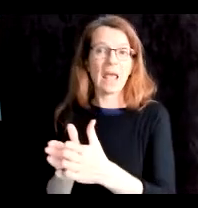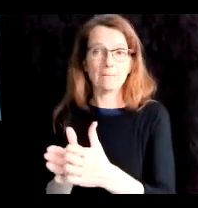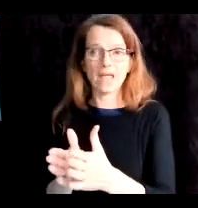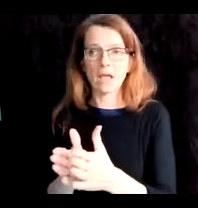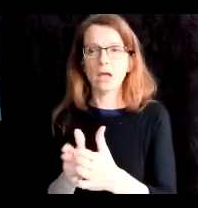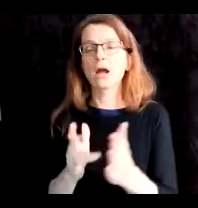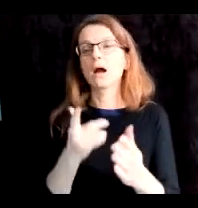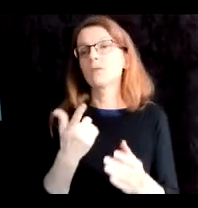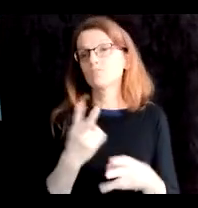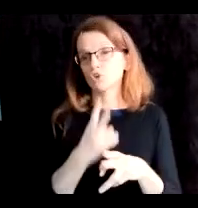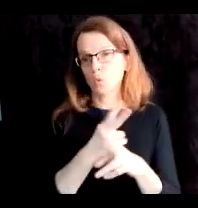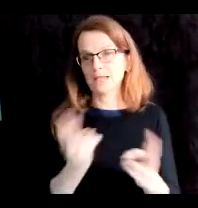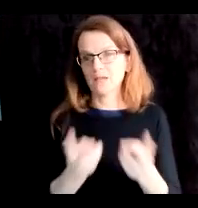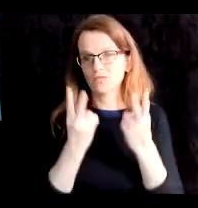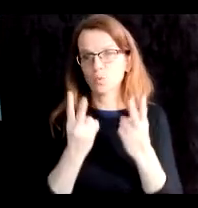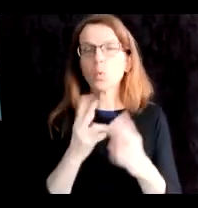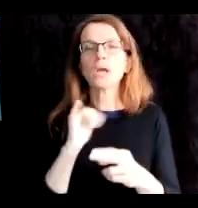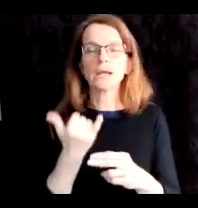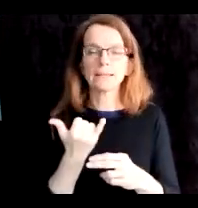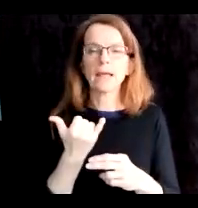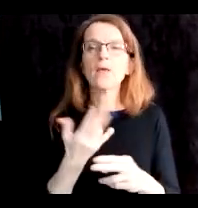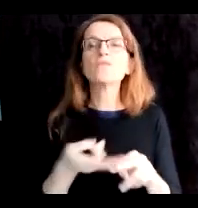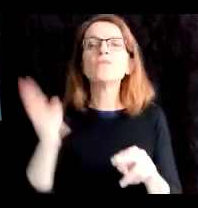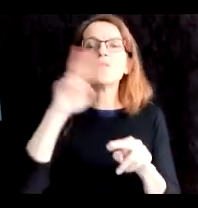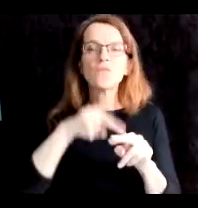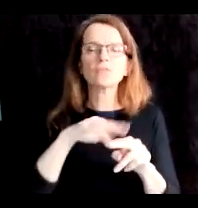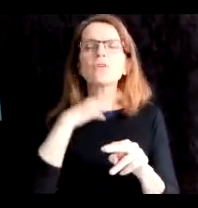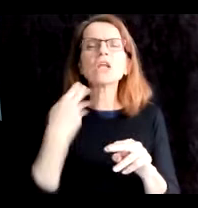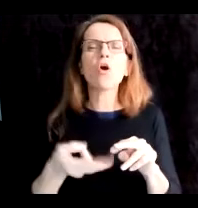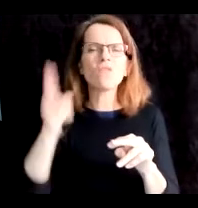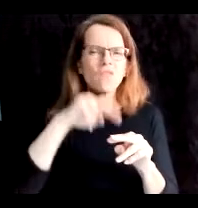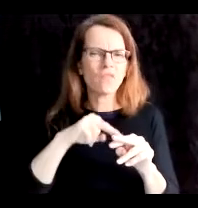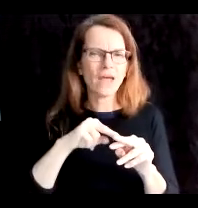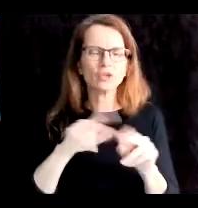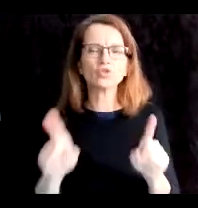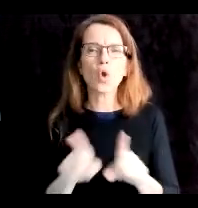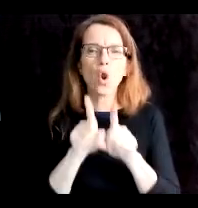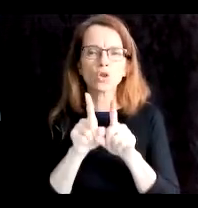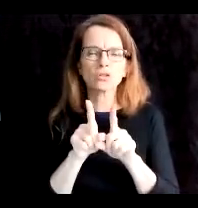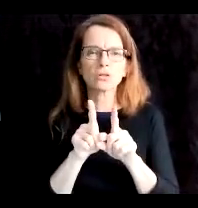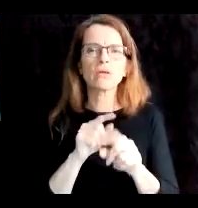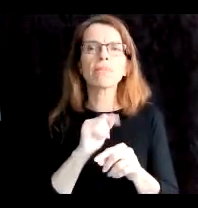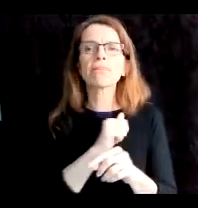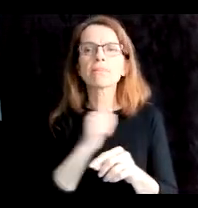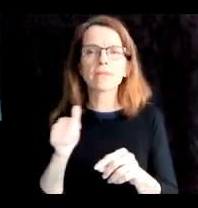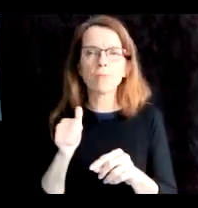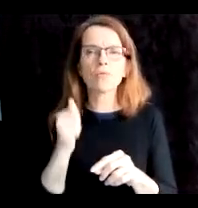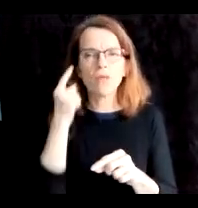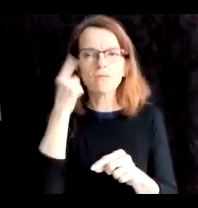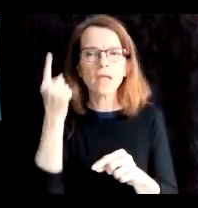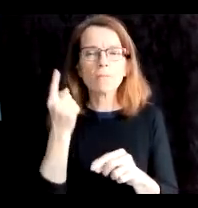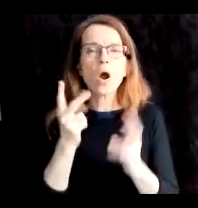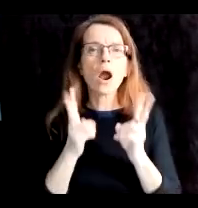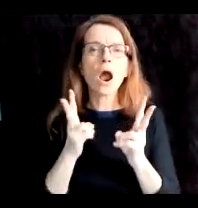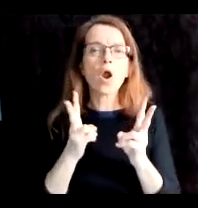than knowing about how political parties and this system functions. Second is something that used to be